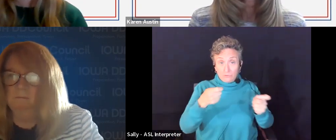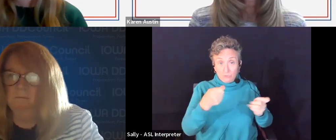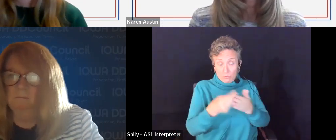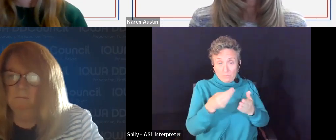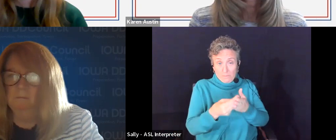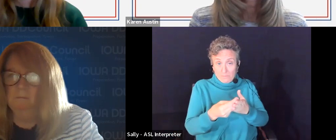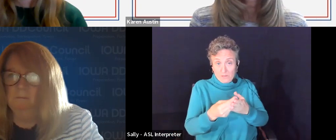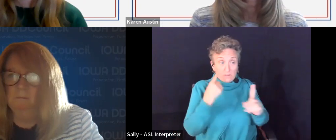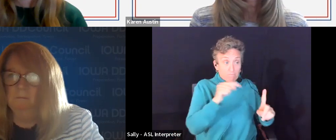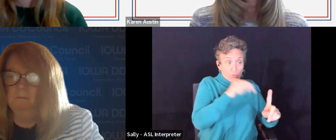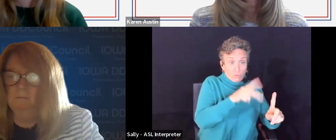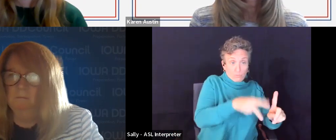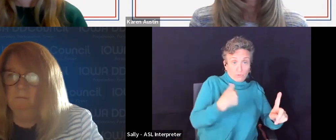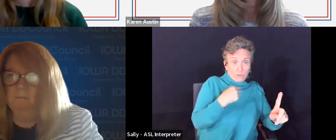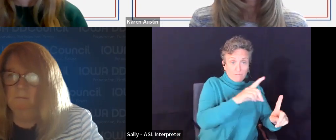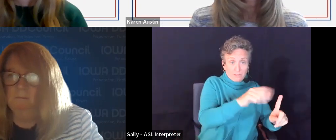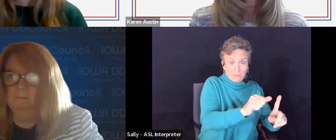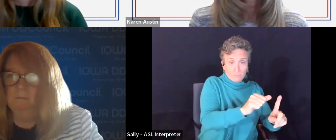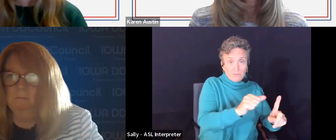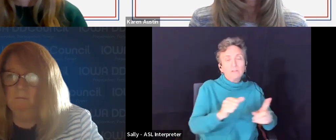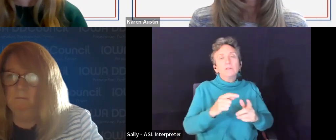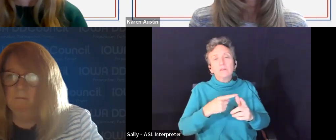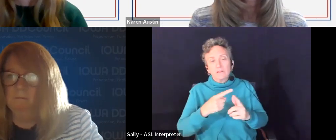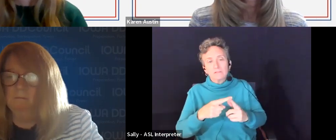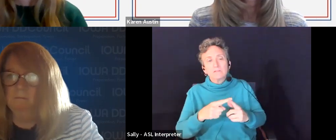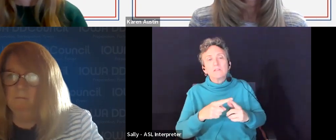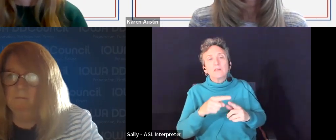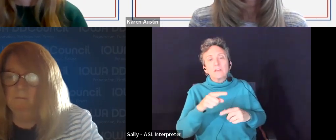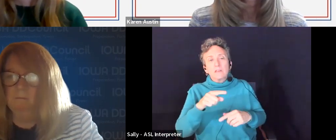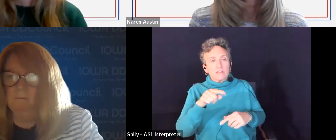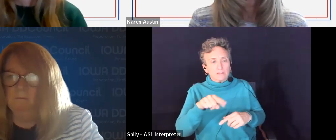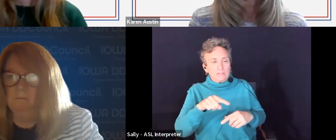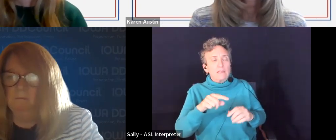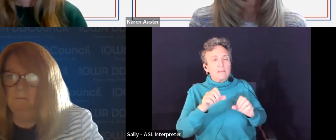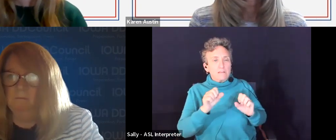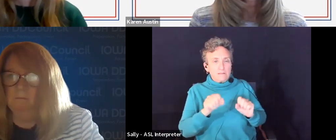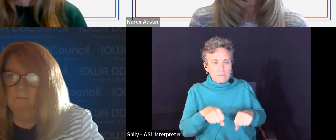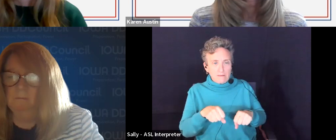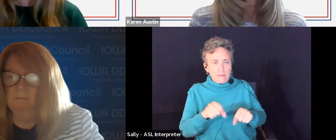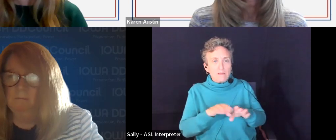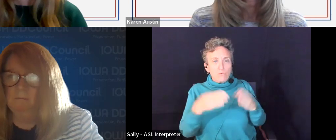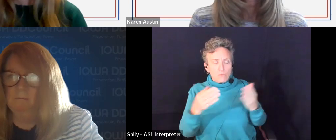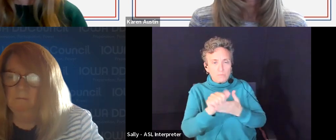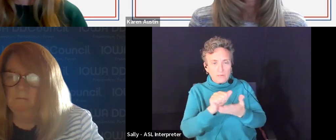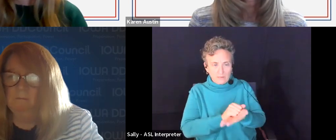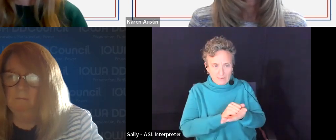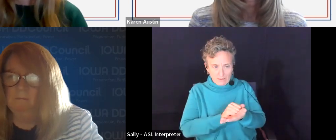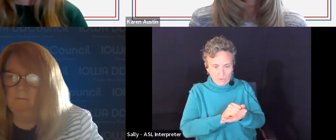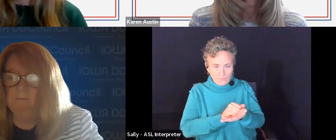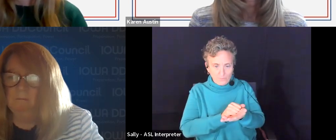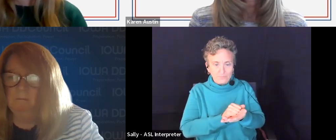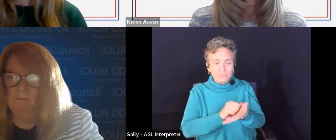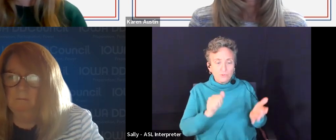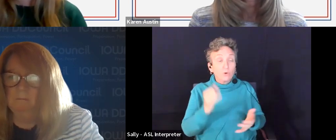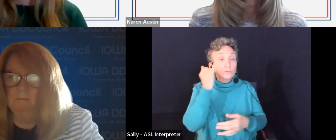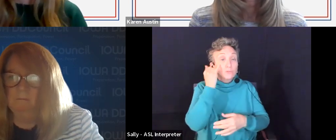of the eligible individual. So if they were the conservator or were managing the finances. So if the